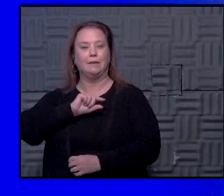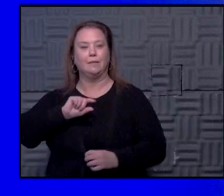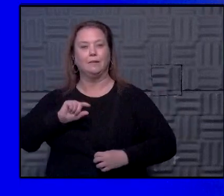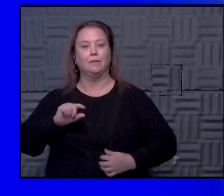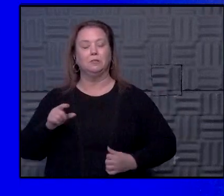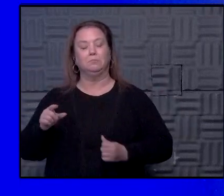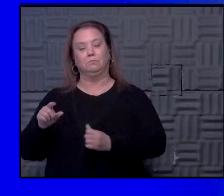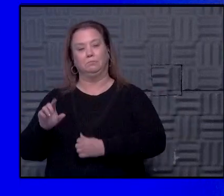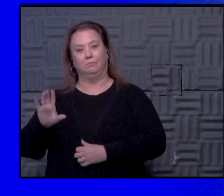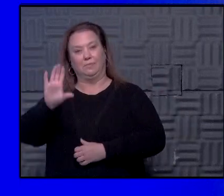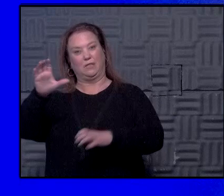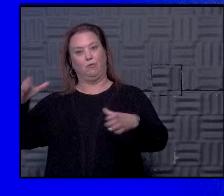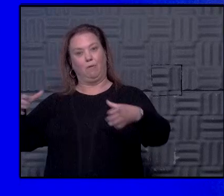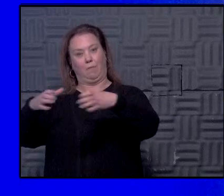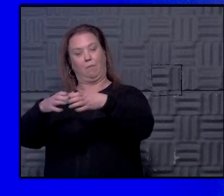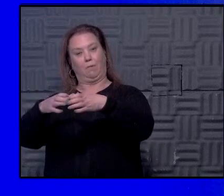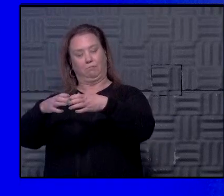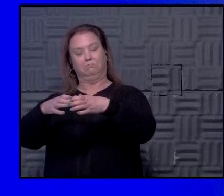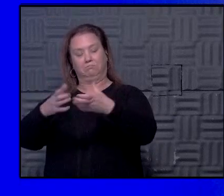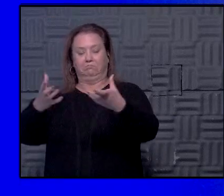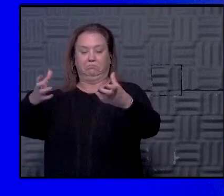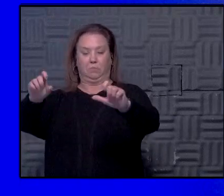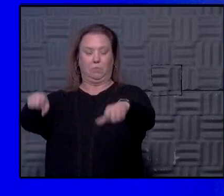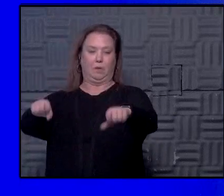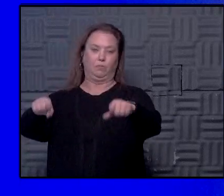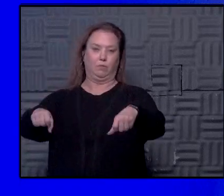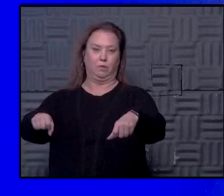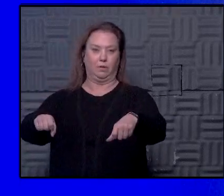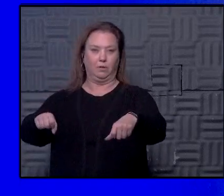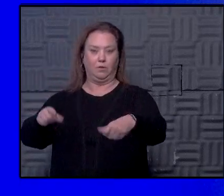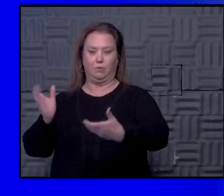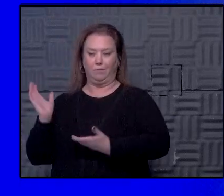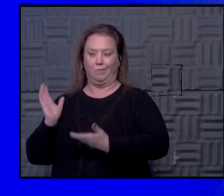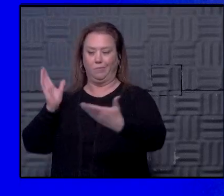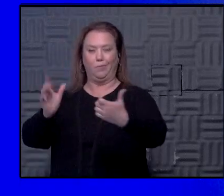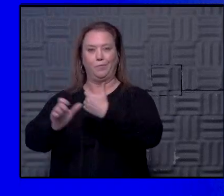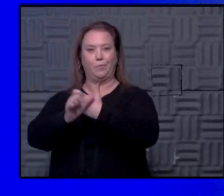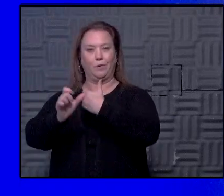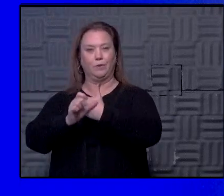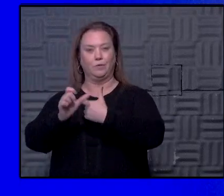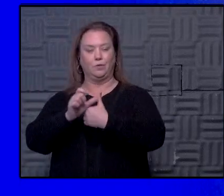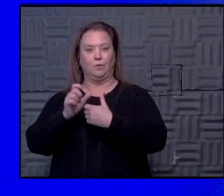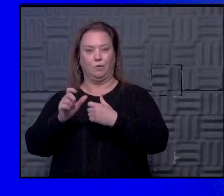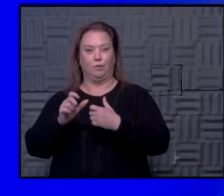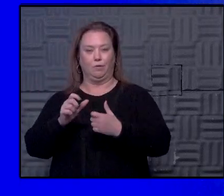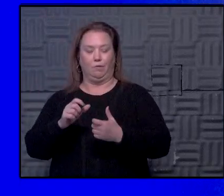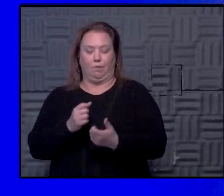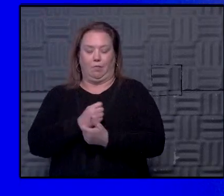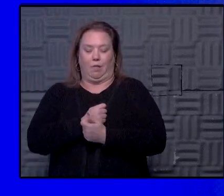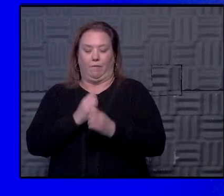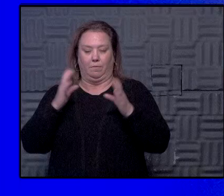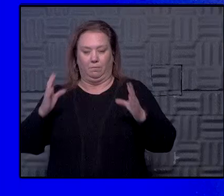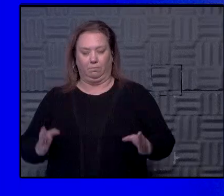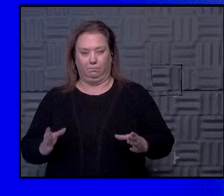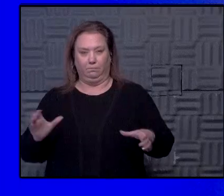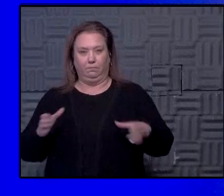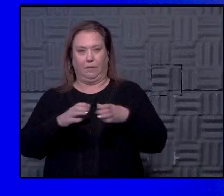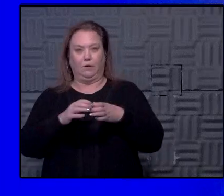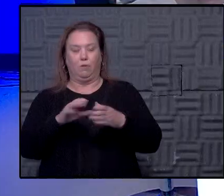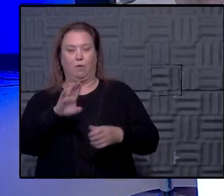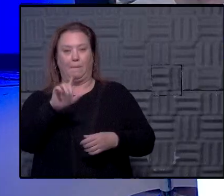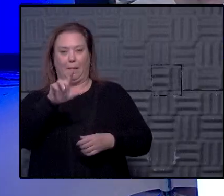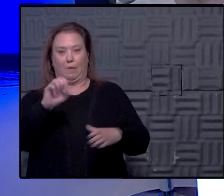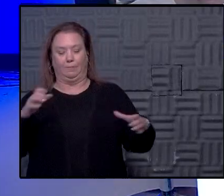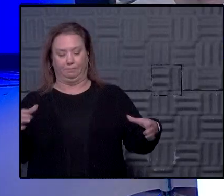that is your bubble, and you can potentially bring risk to your loved one, your mother, into your bubble now. So.